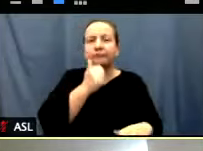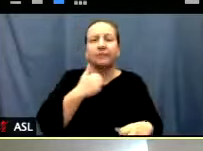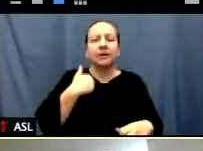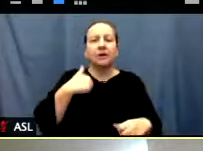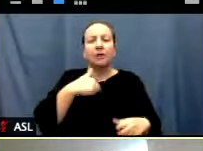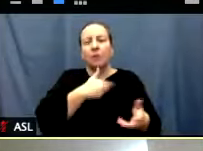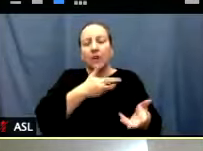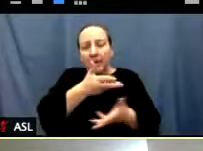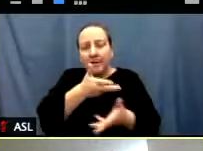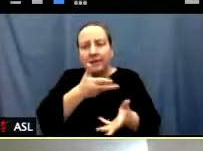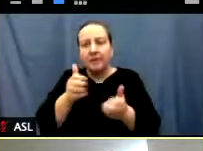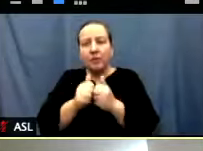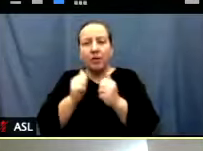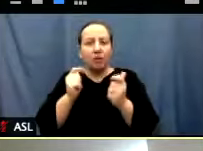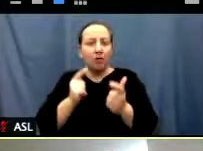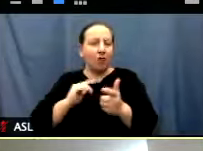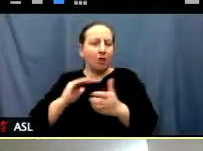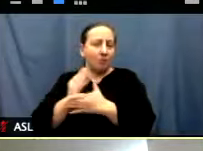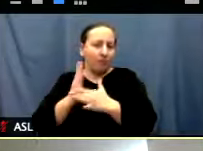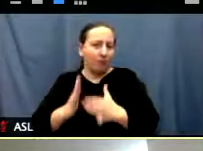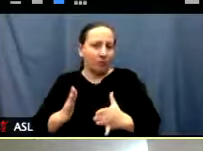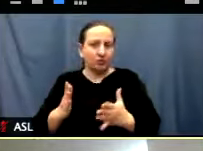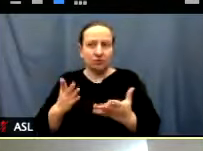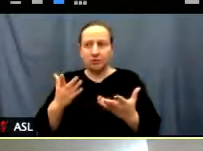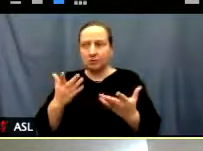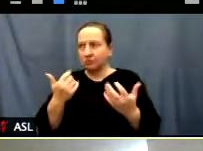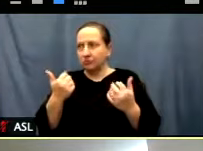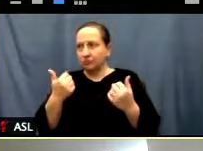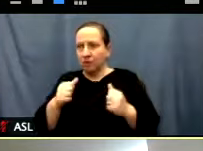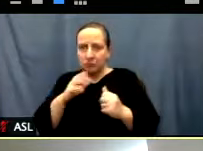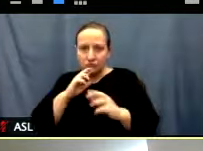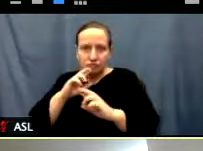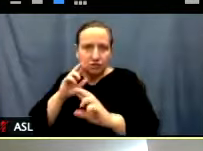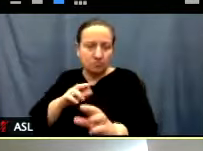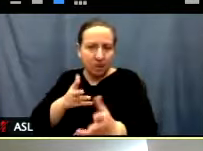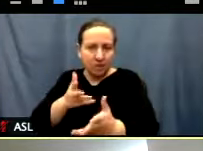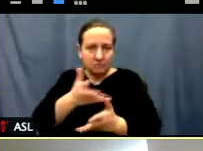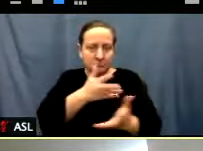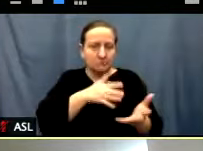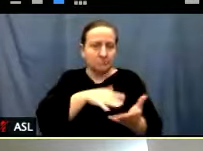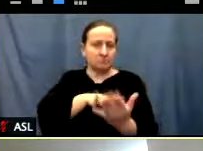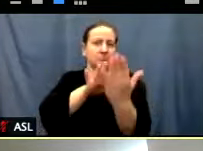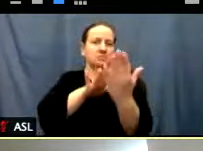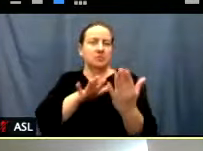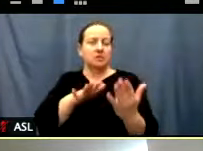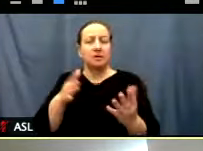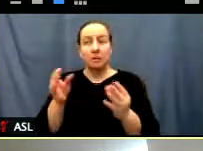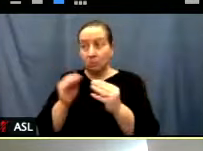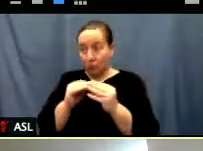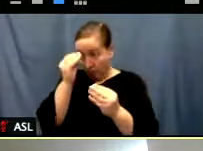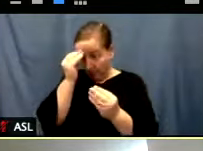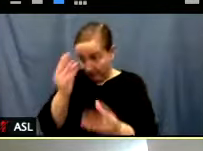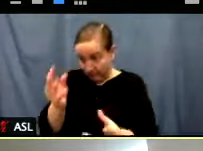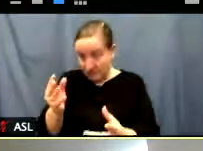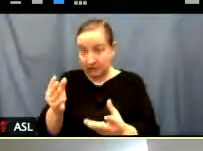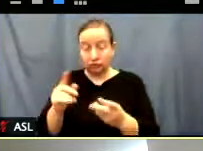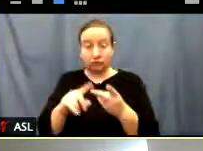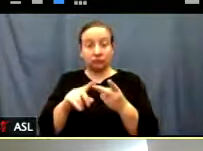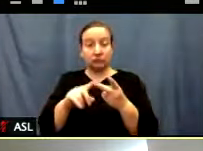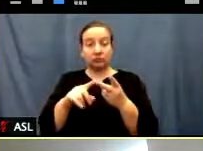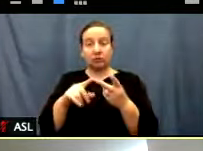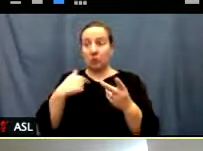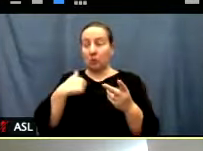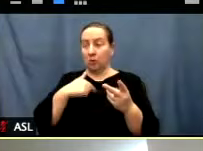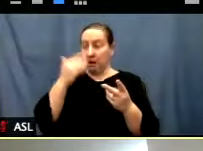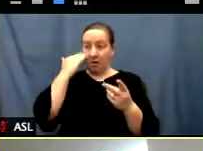interact with all of our partners in this response. And as we get more information from them and as the need is better